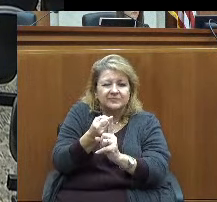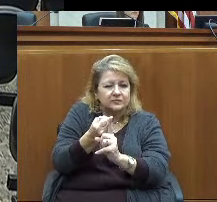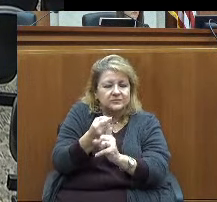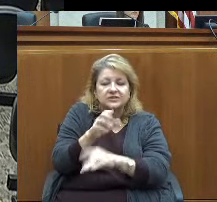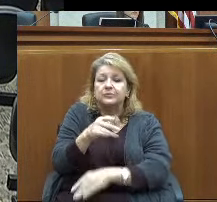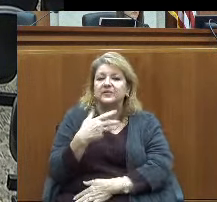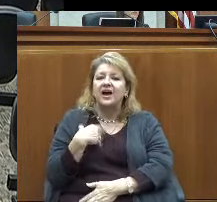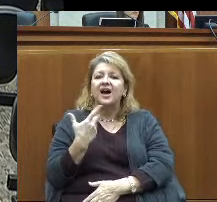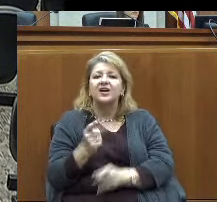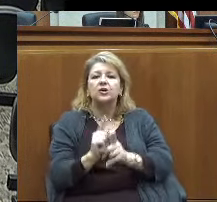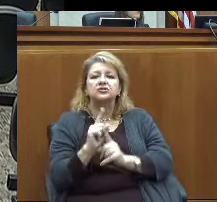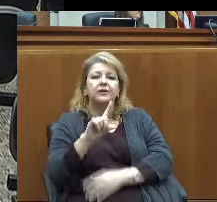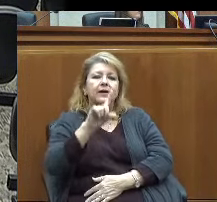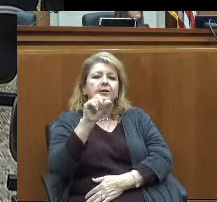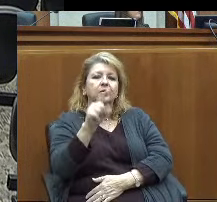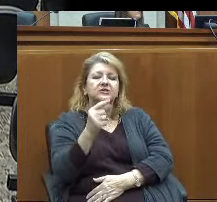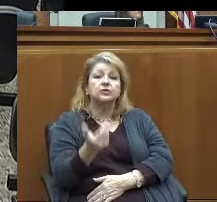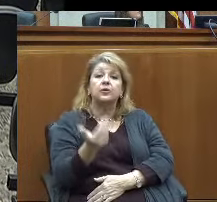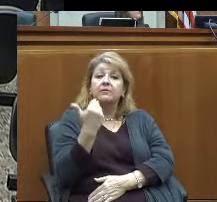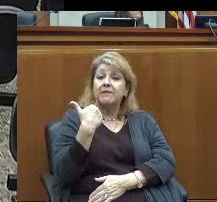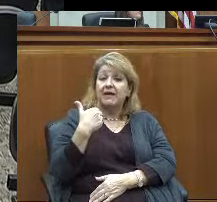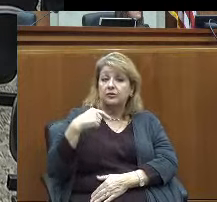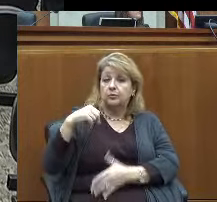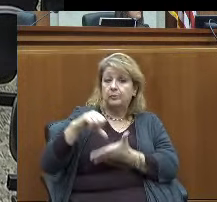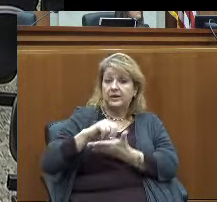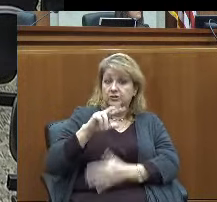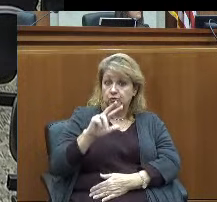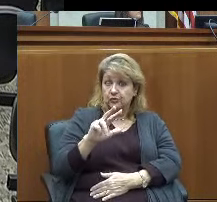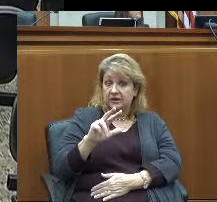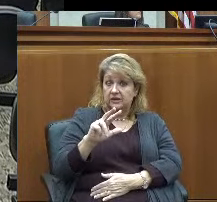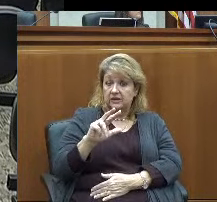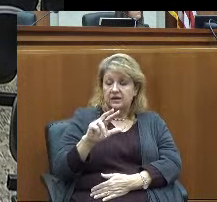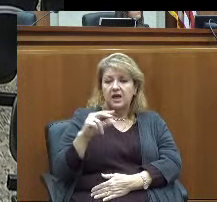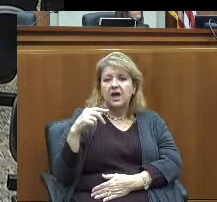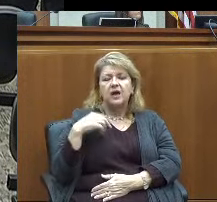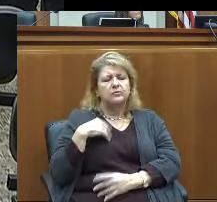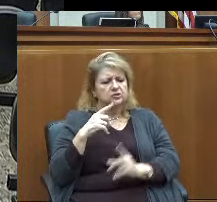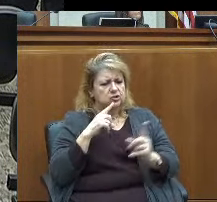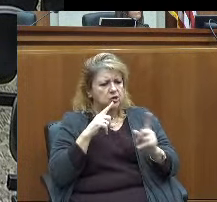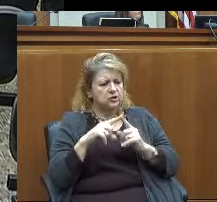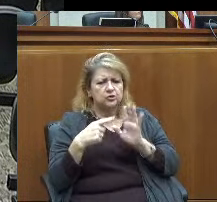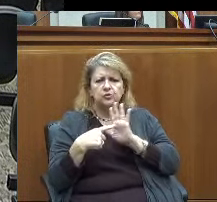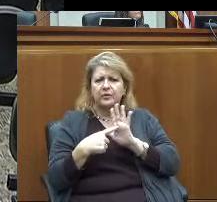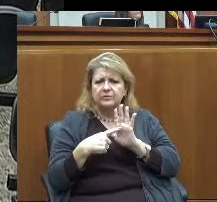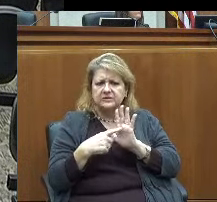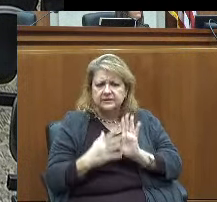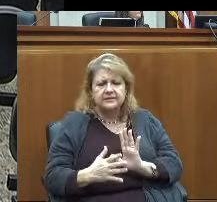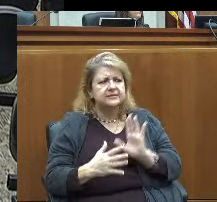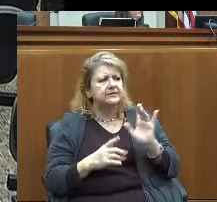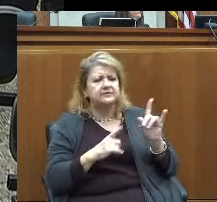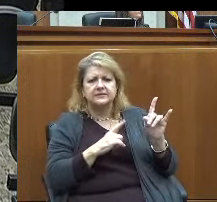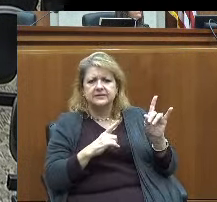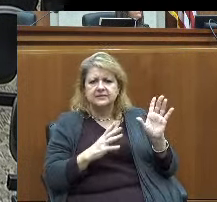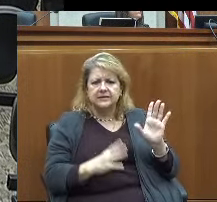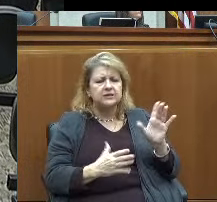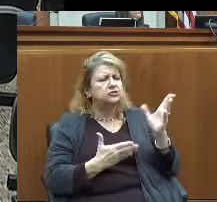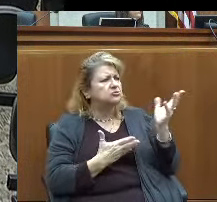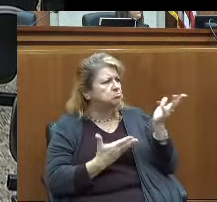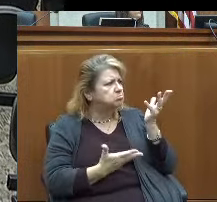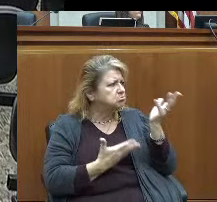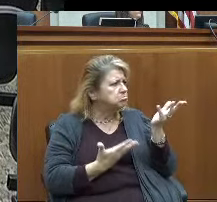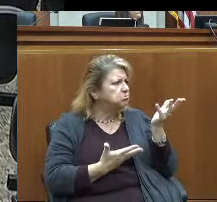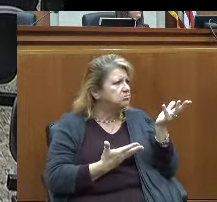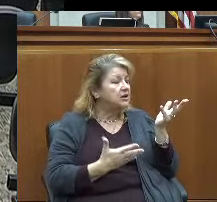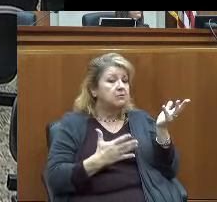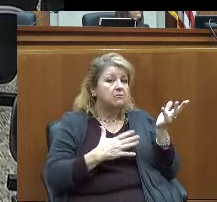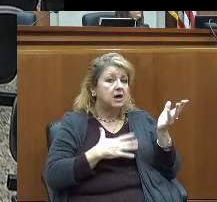this question before, going back to page 3. When I talk to representatives, legislators